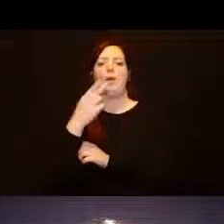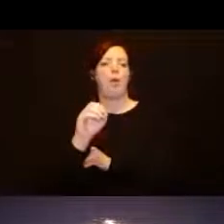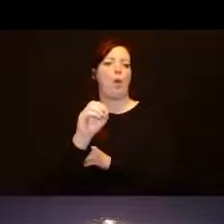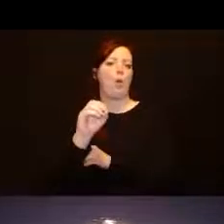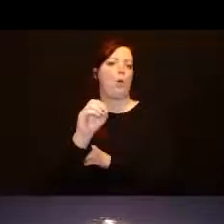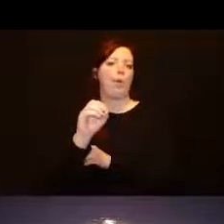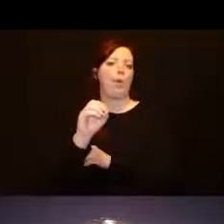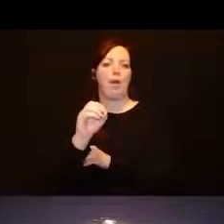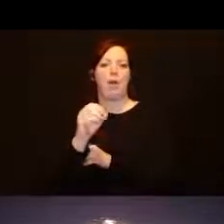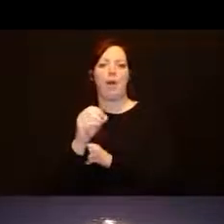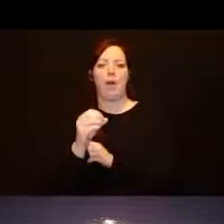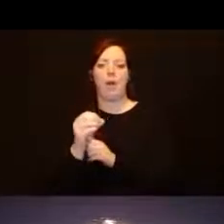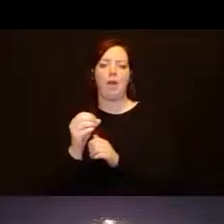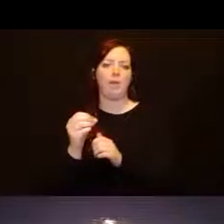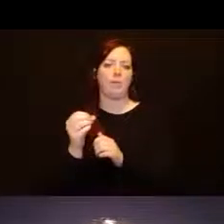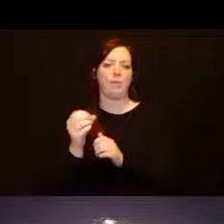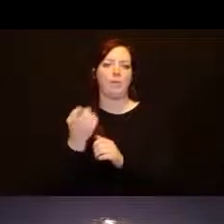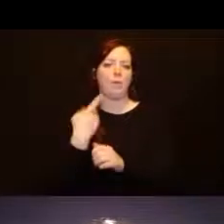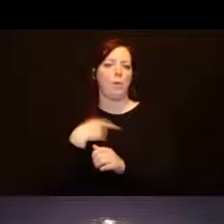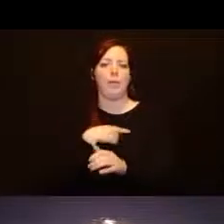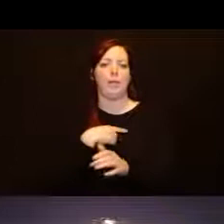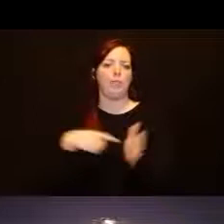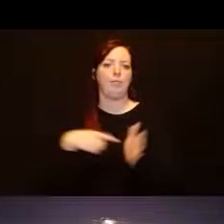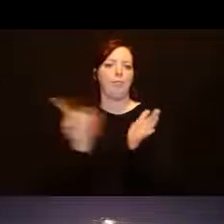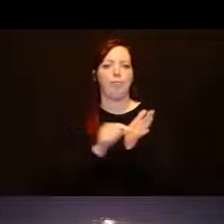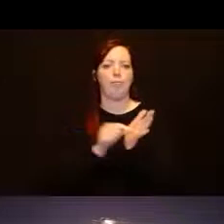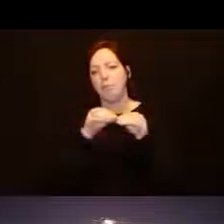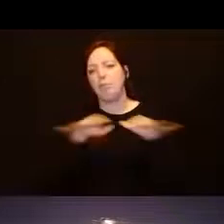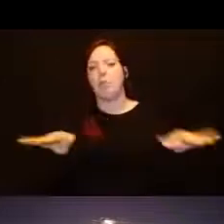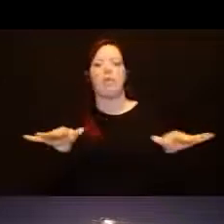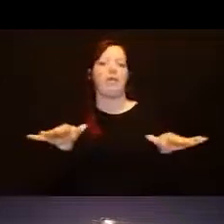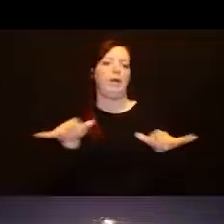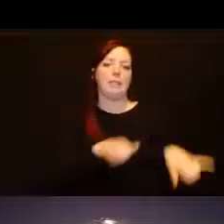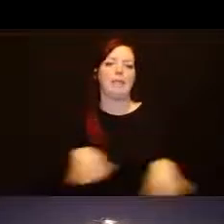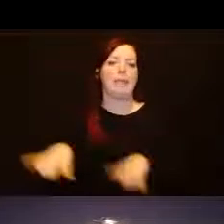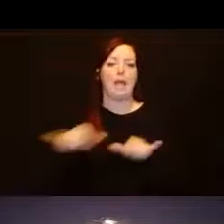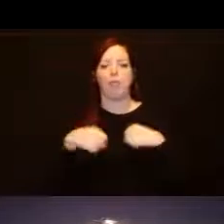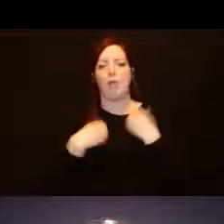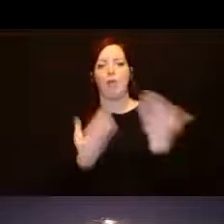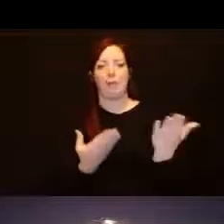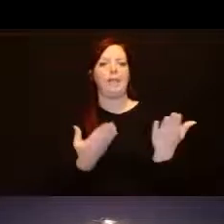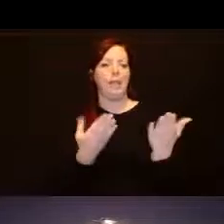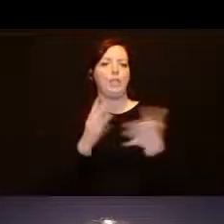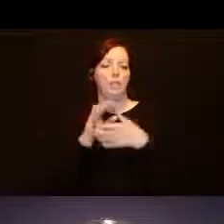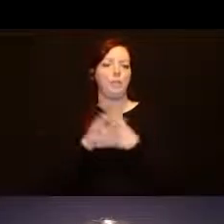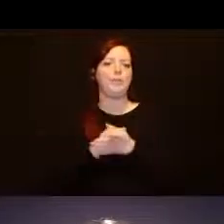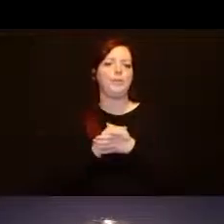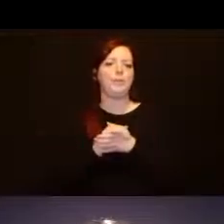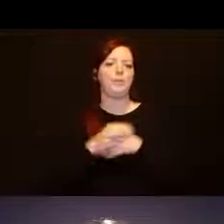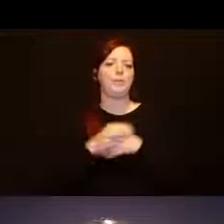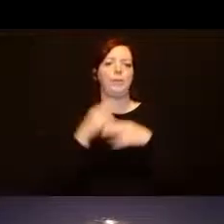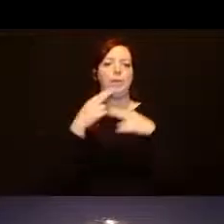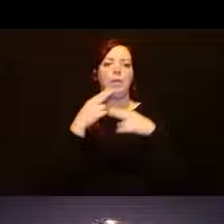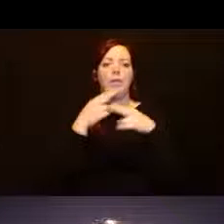or what ITUT calls recommendation, called Guidelines for